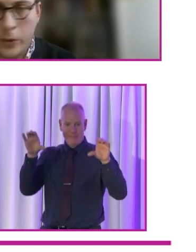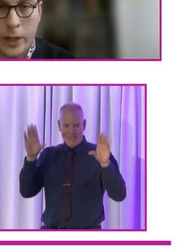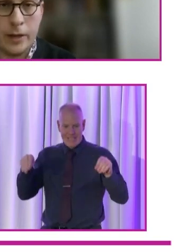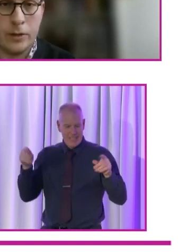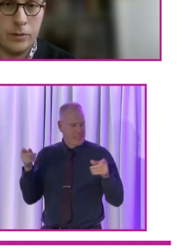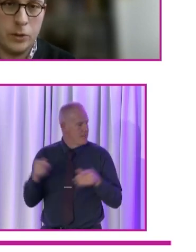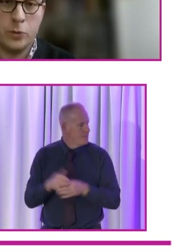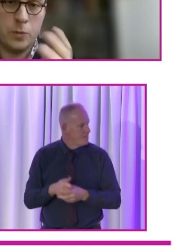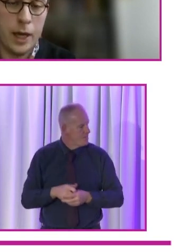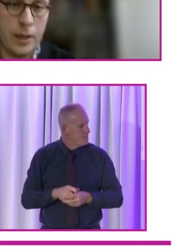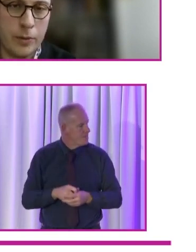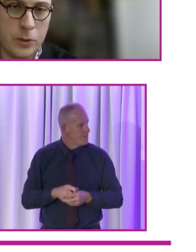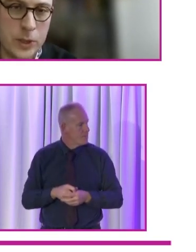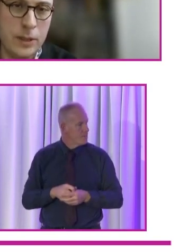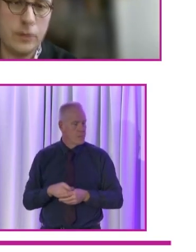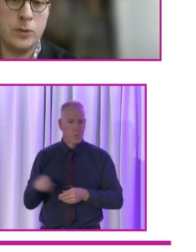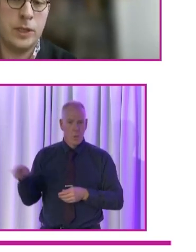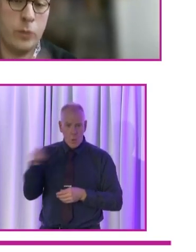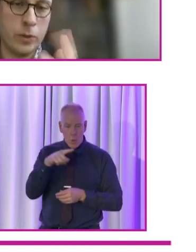have,